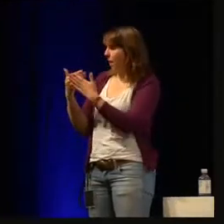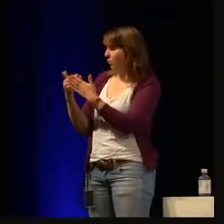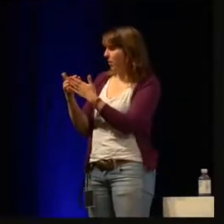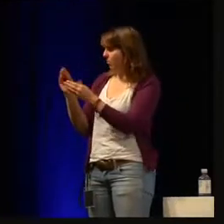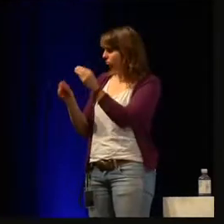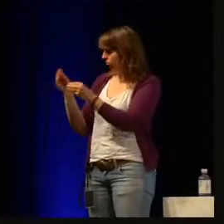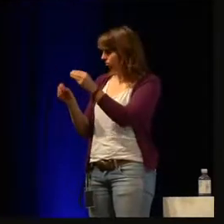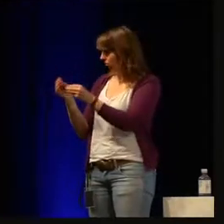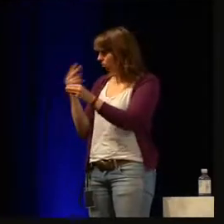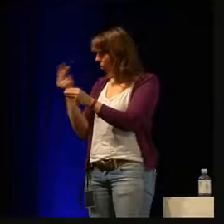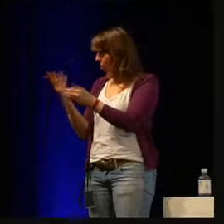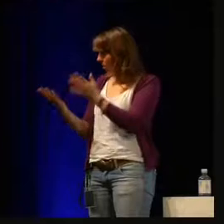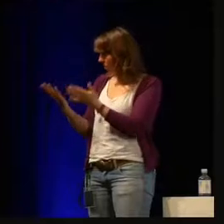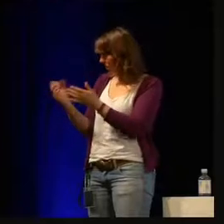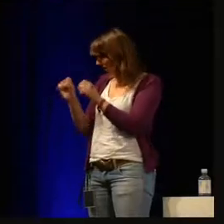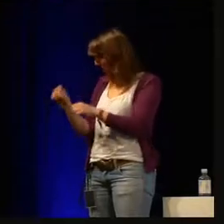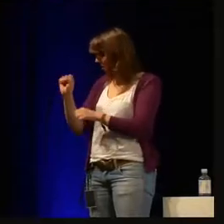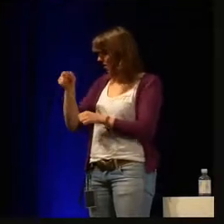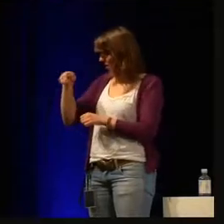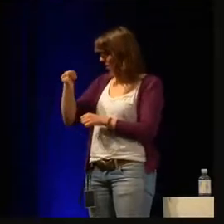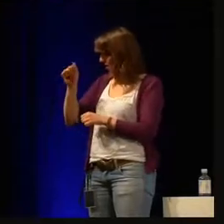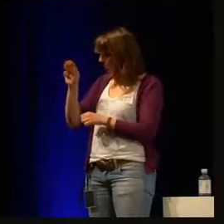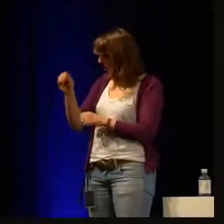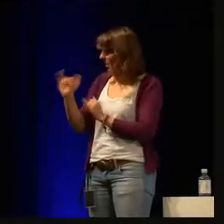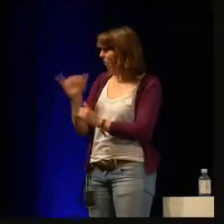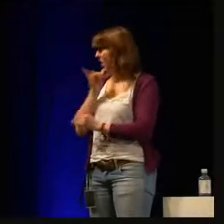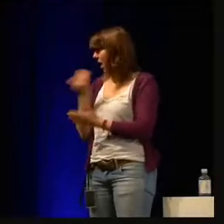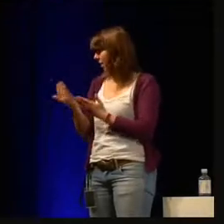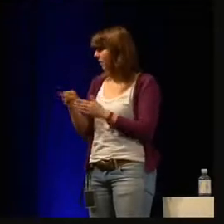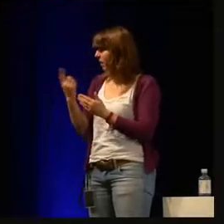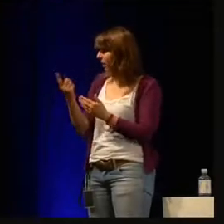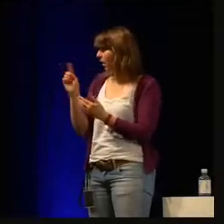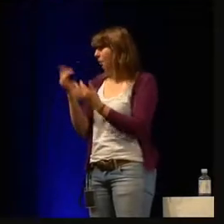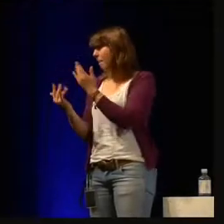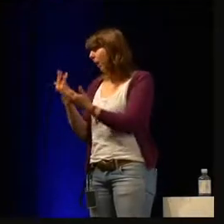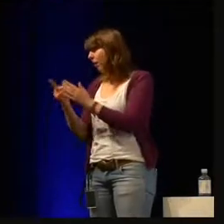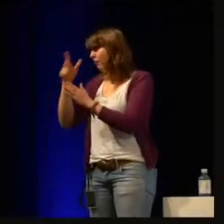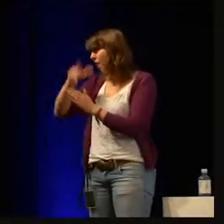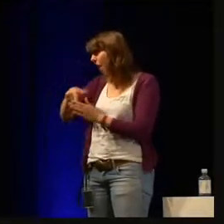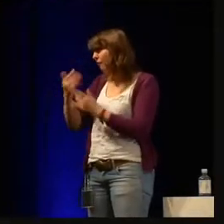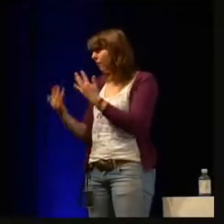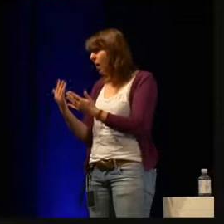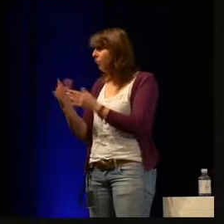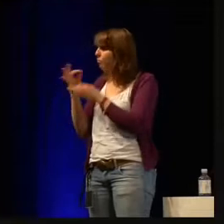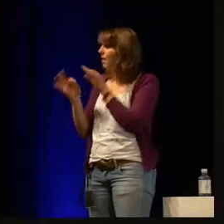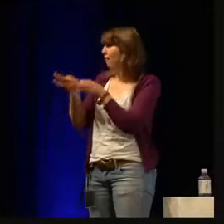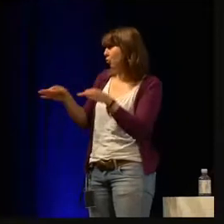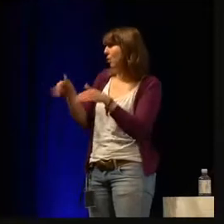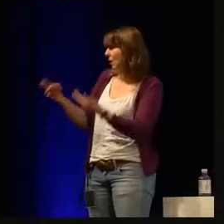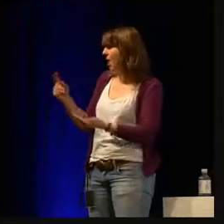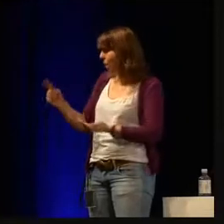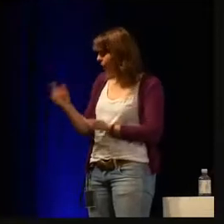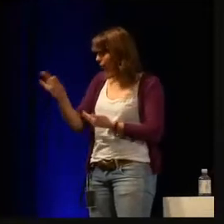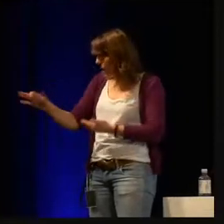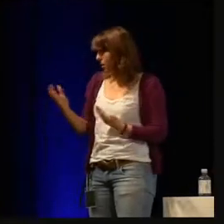by looking at a lot of different examples and classifying them if they're spam or not. And this is